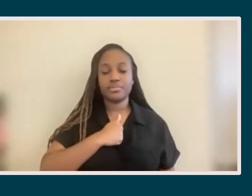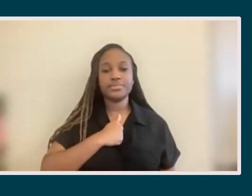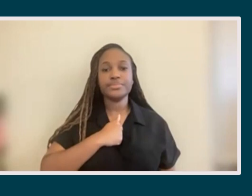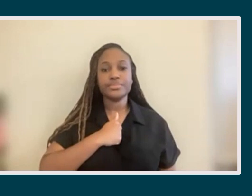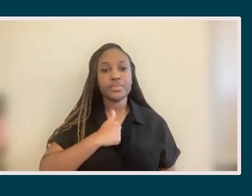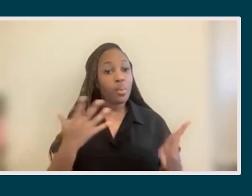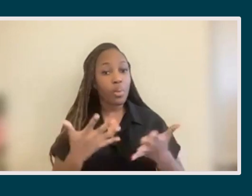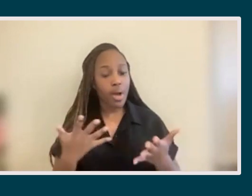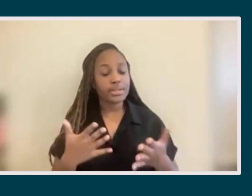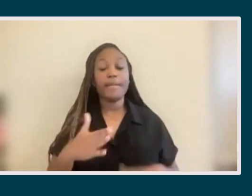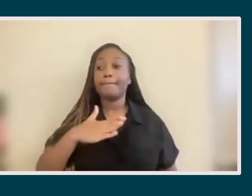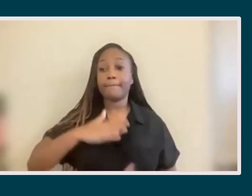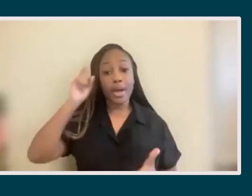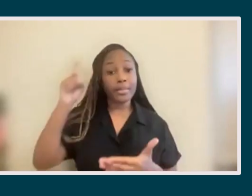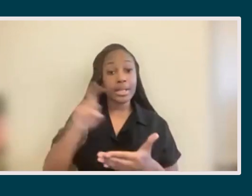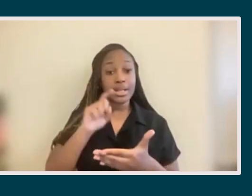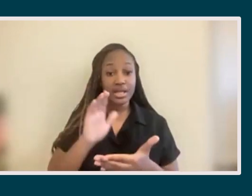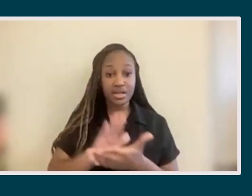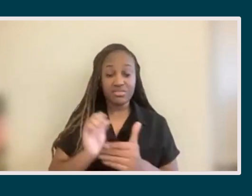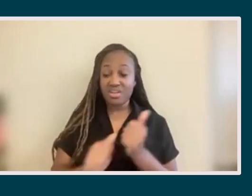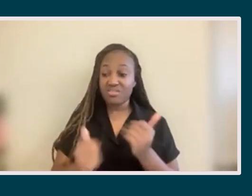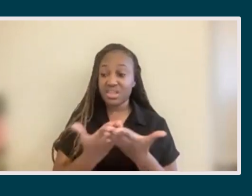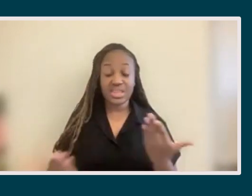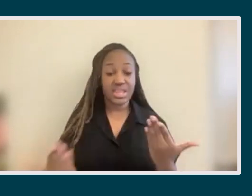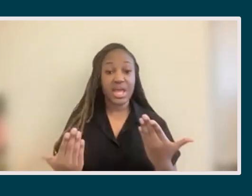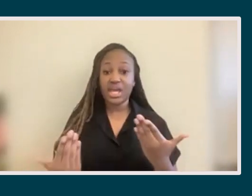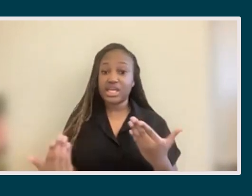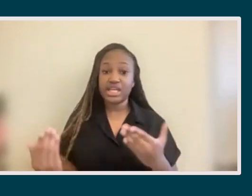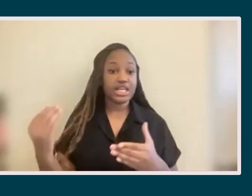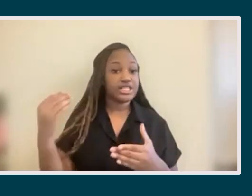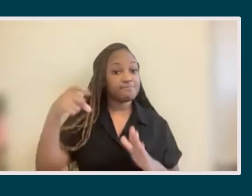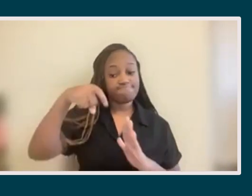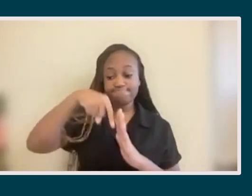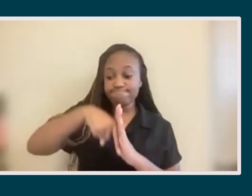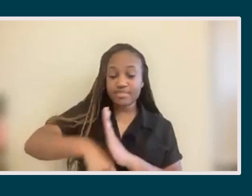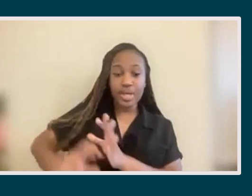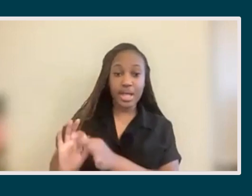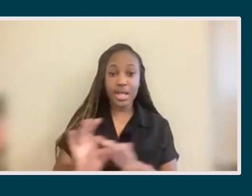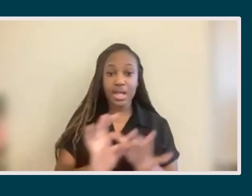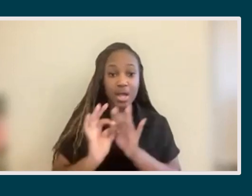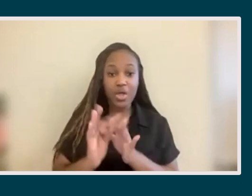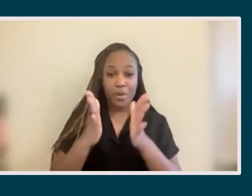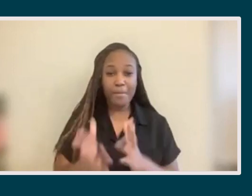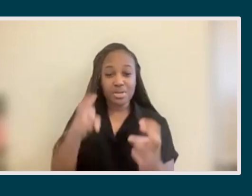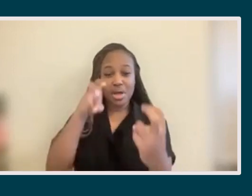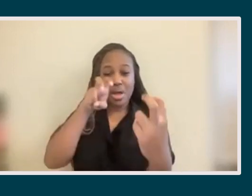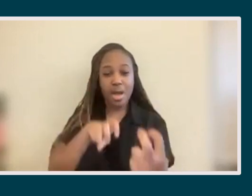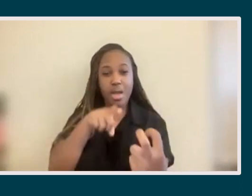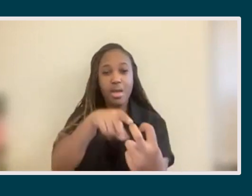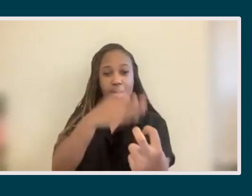in my belief, all things are deeply connected, the person that I am sitting across from is me. I am